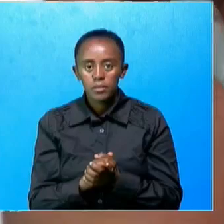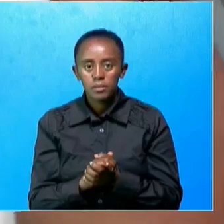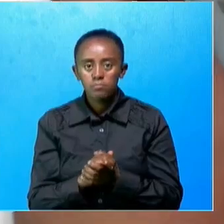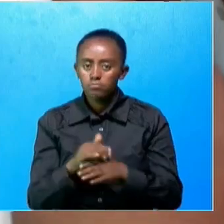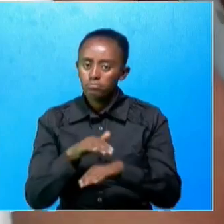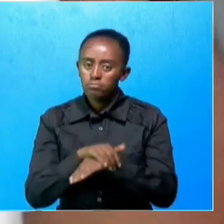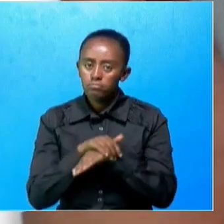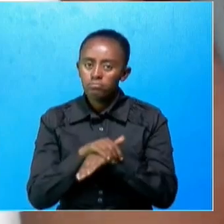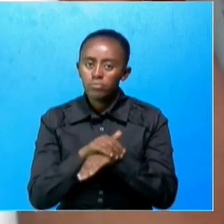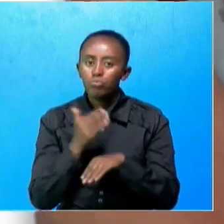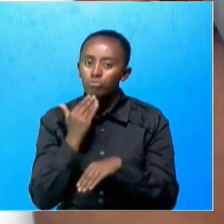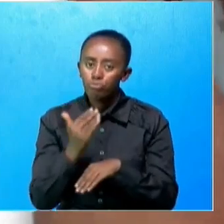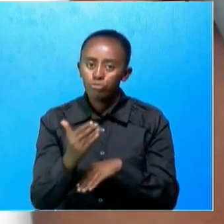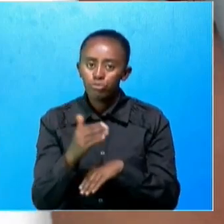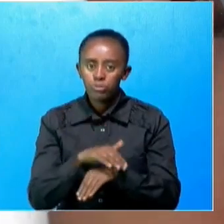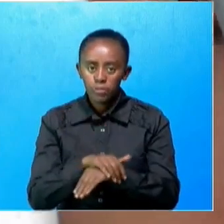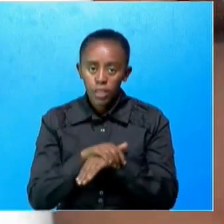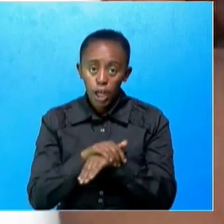English.